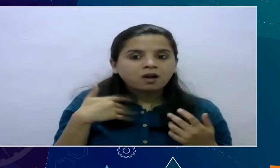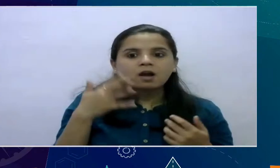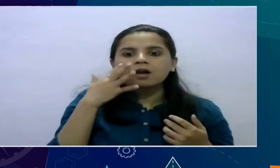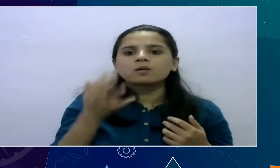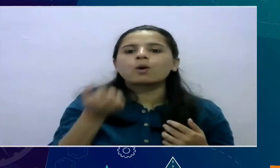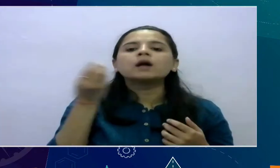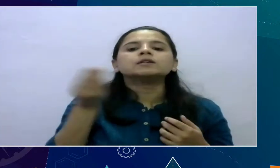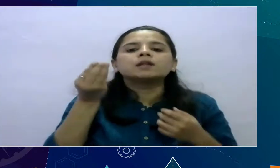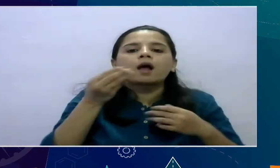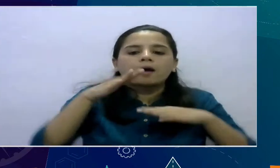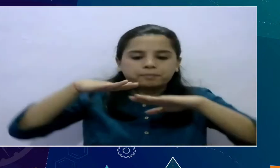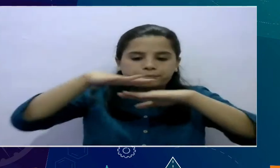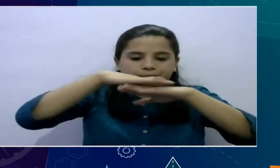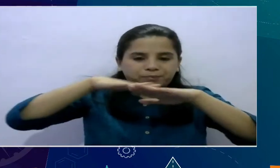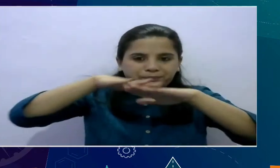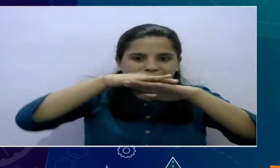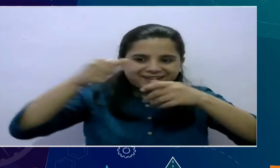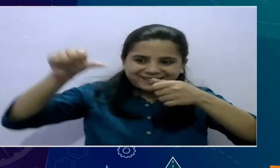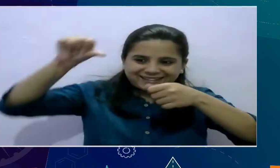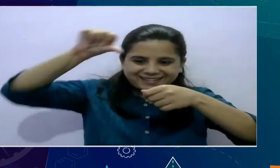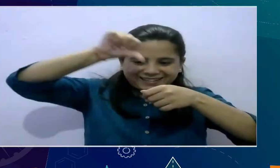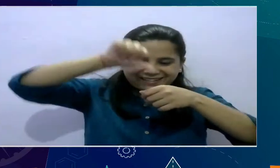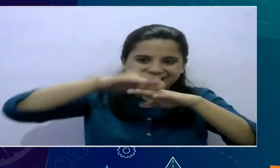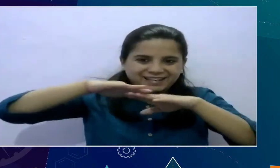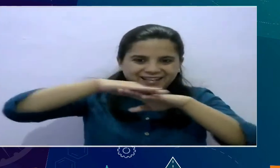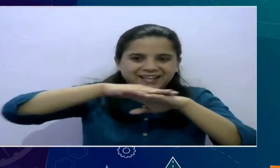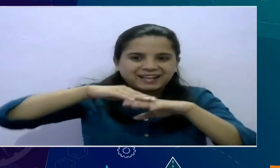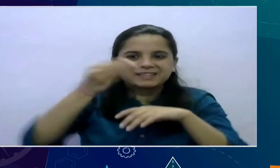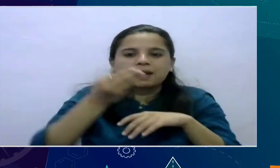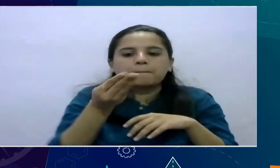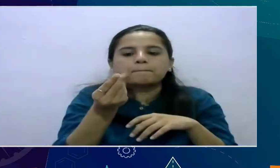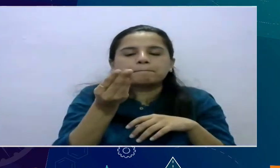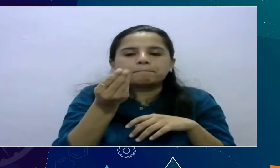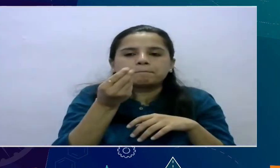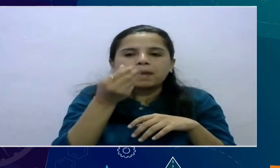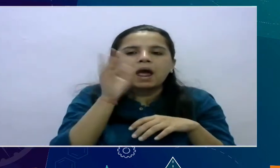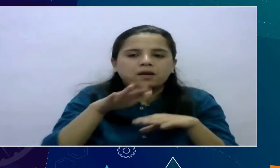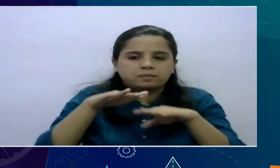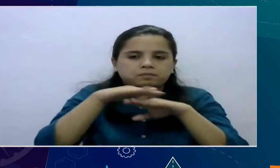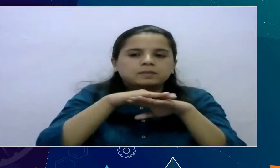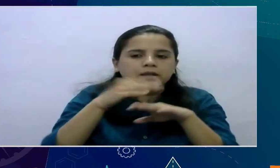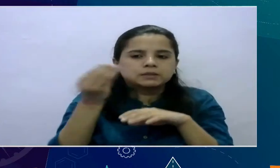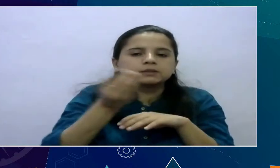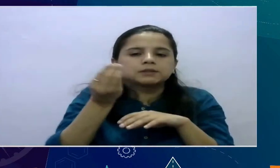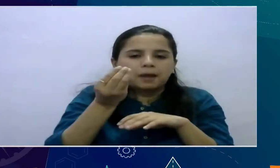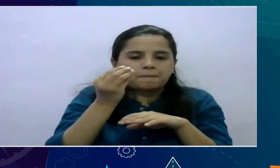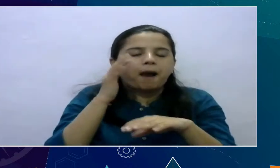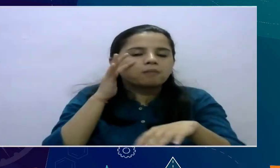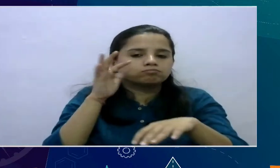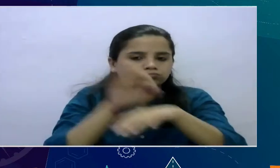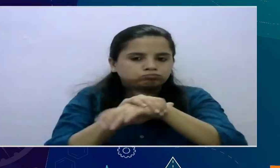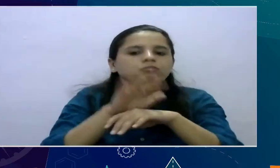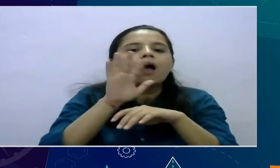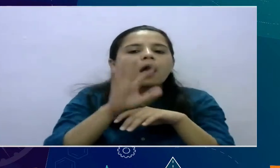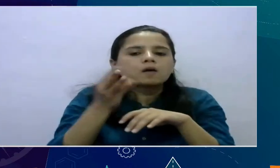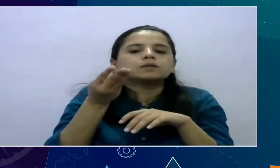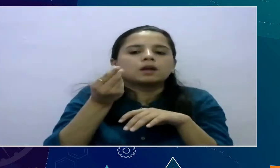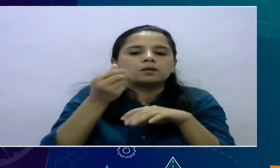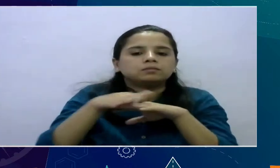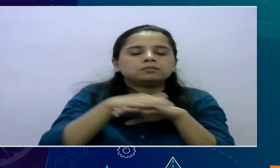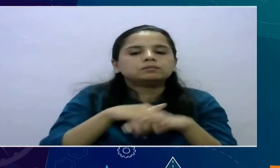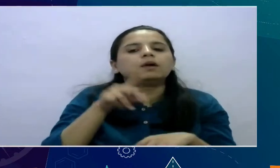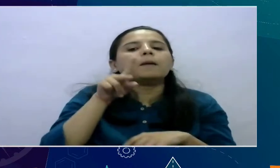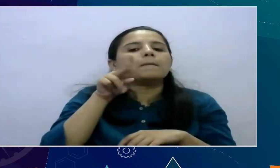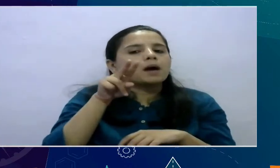some remains of the garden soil, some remains, trace amount. That means you will